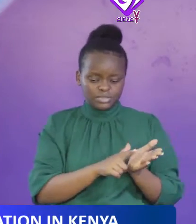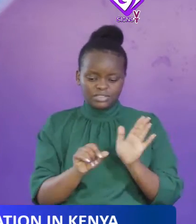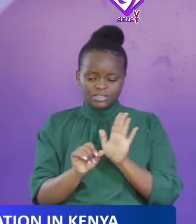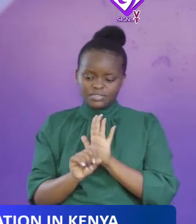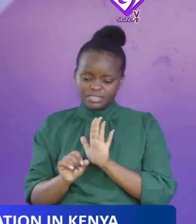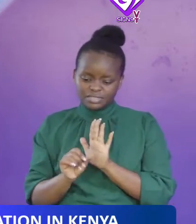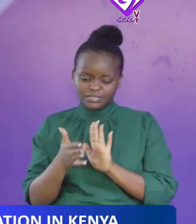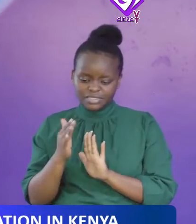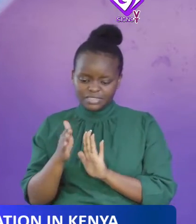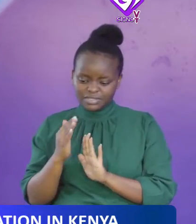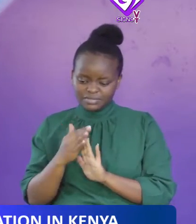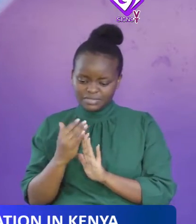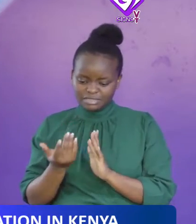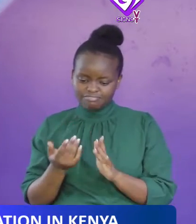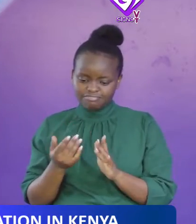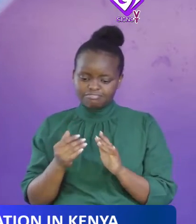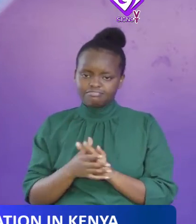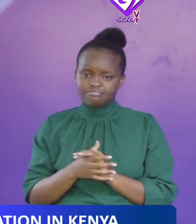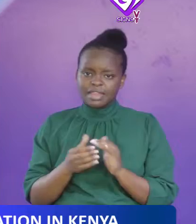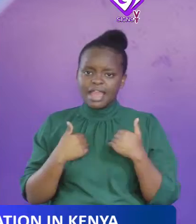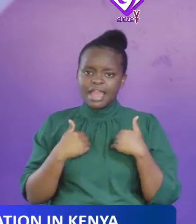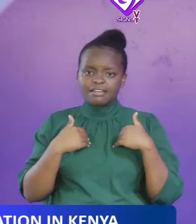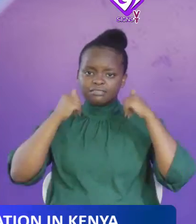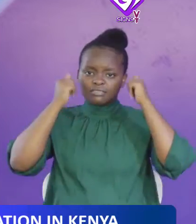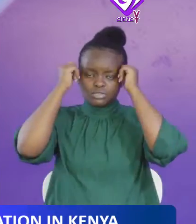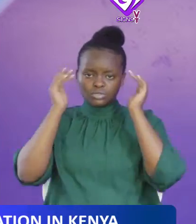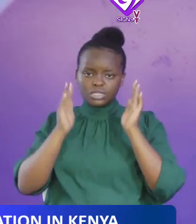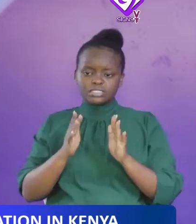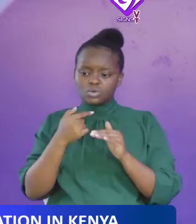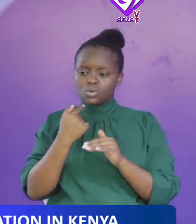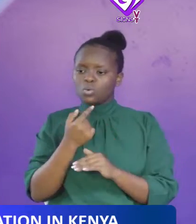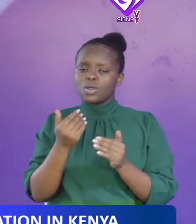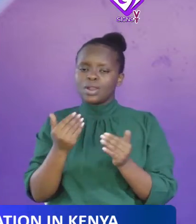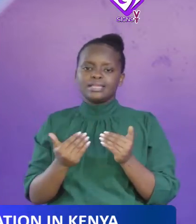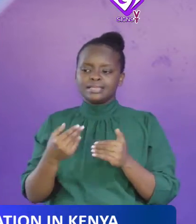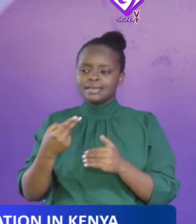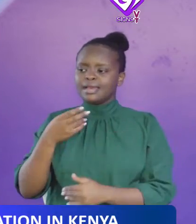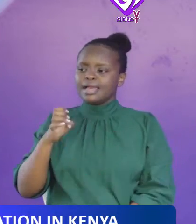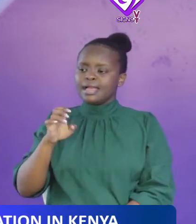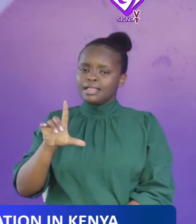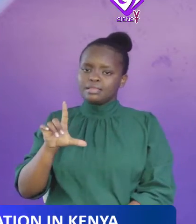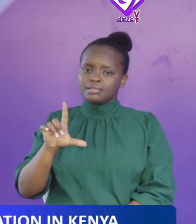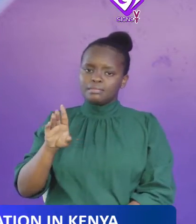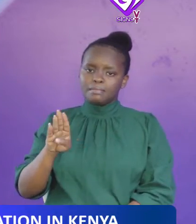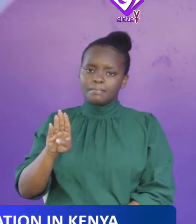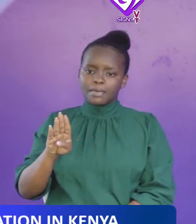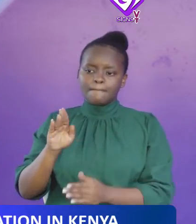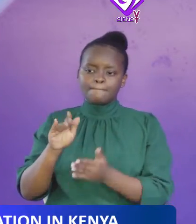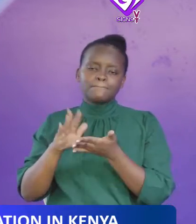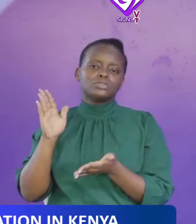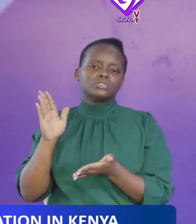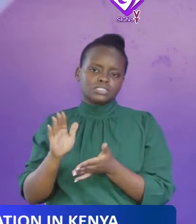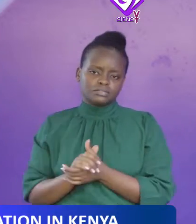is let's help students who need it most. And by that I mean,